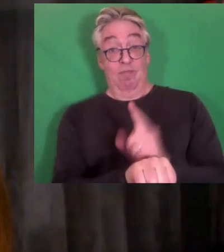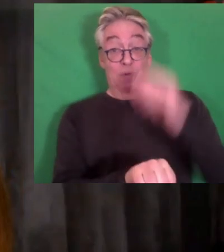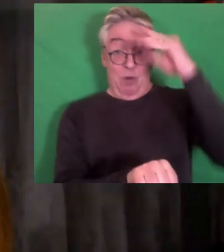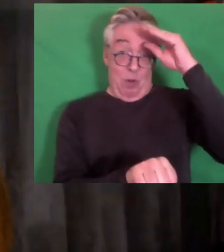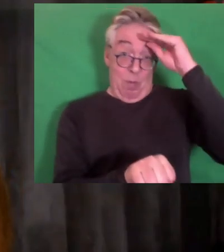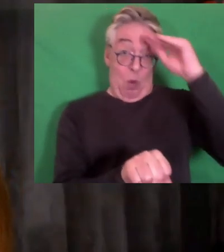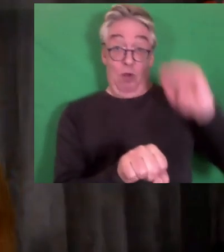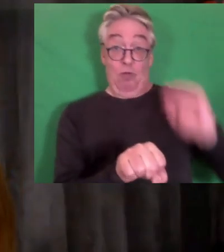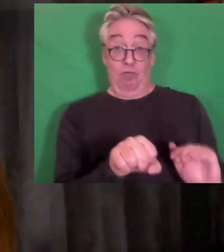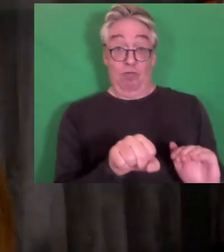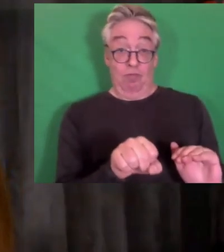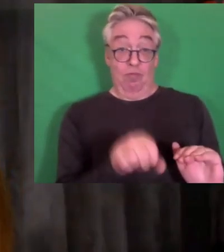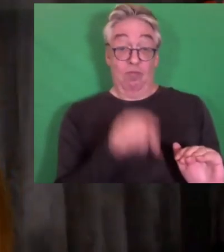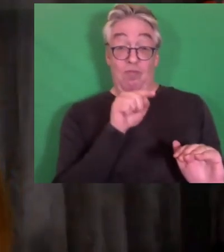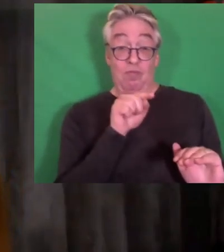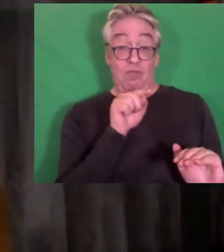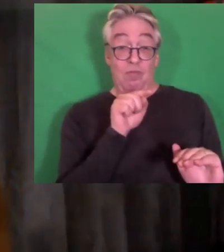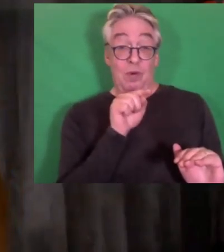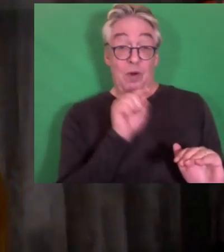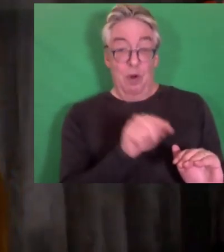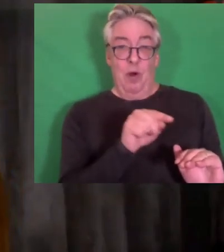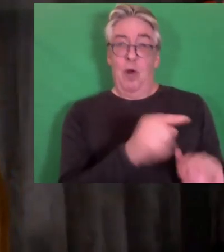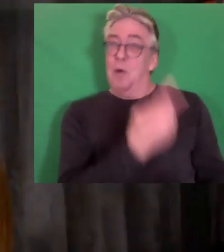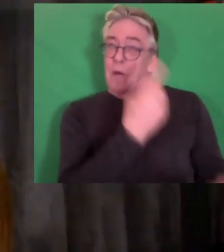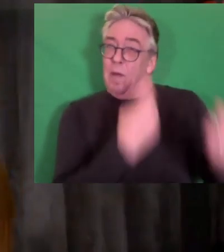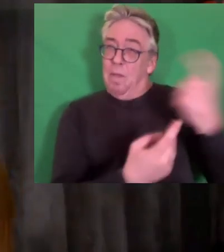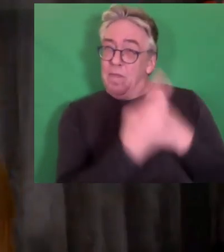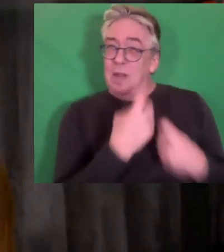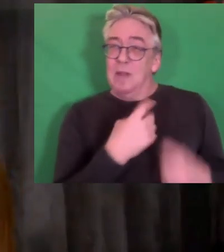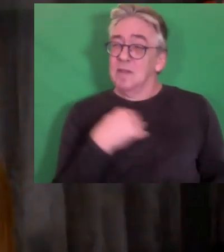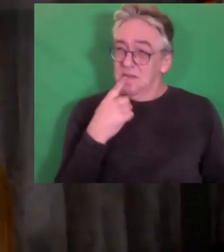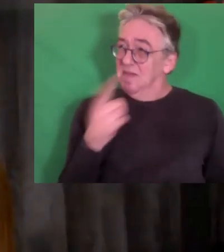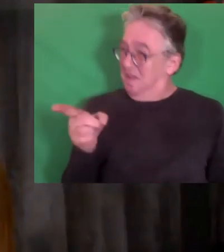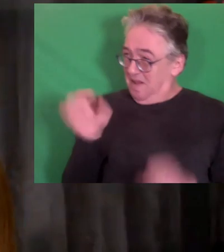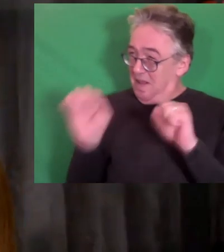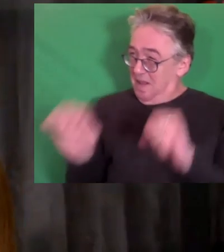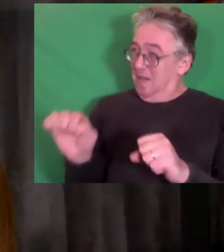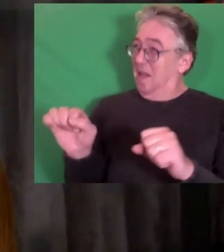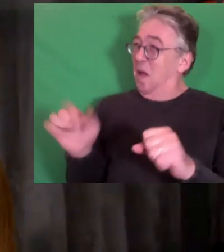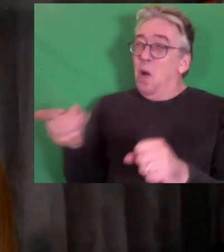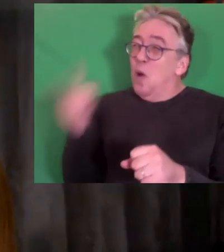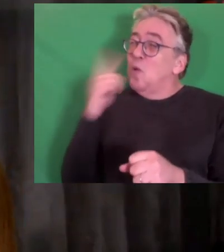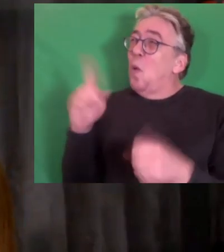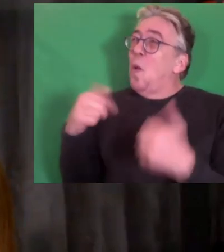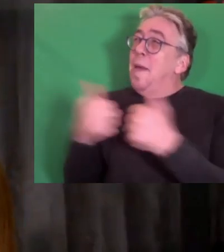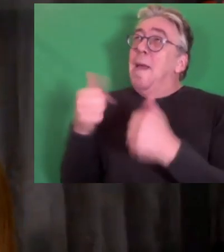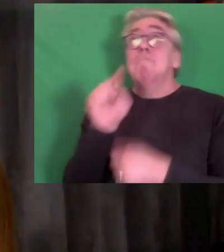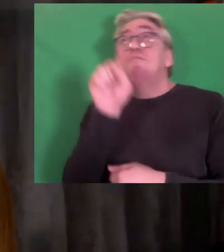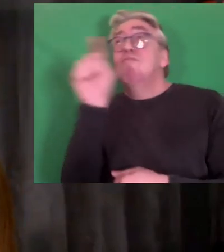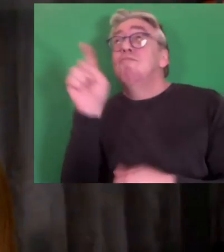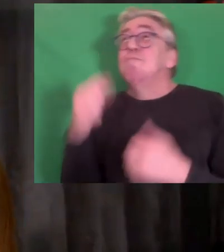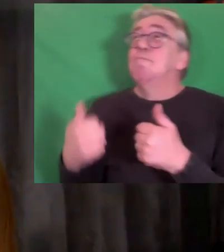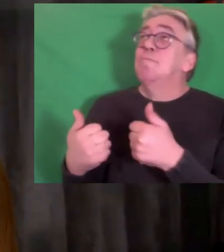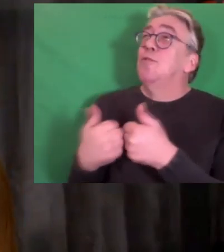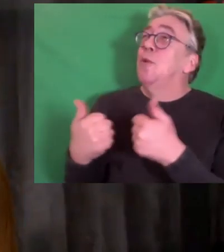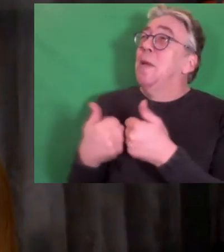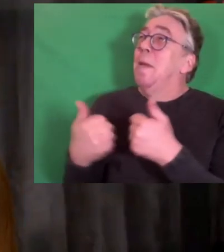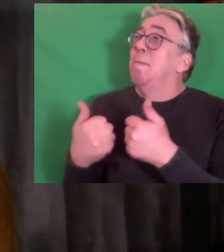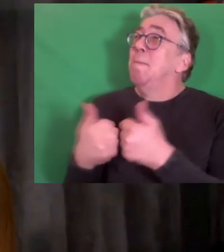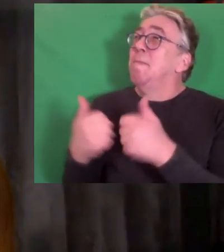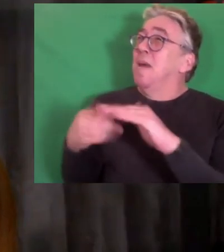streams, which was funny too. Yeah. Max mentioned it. He's a colleague of us, and she was asking what she can